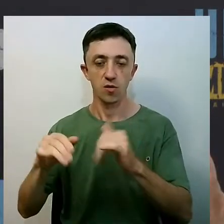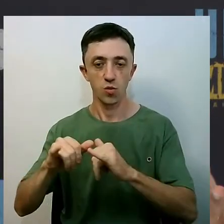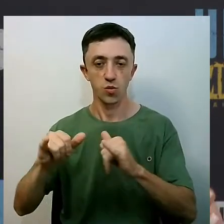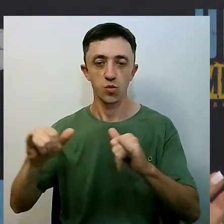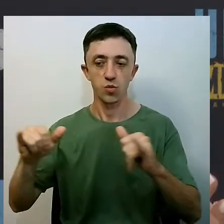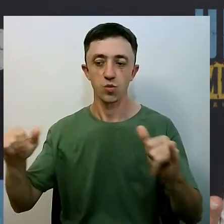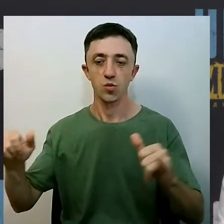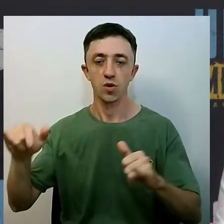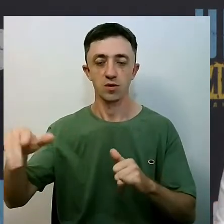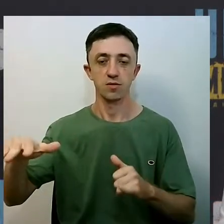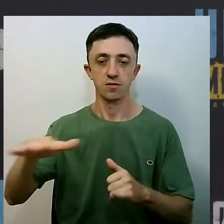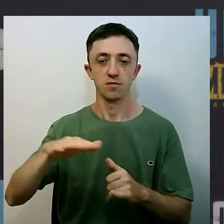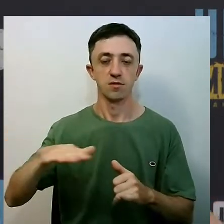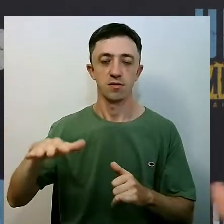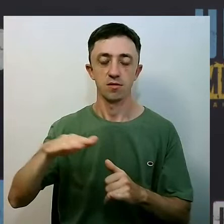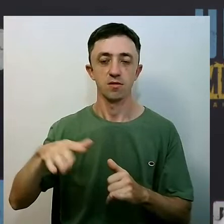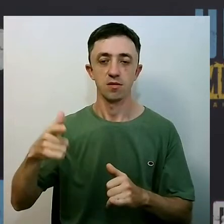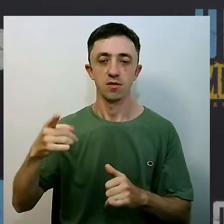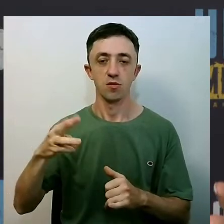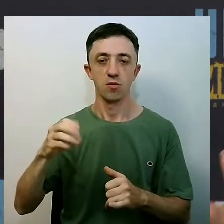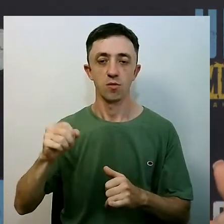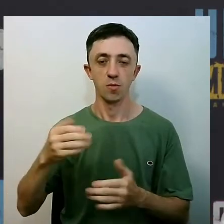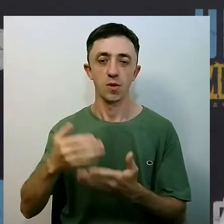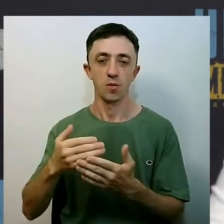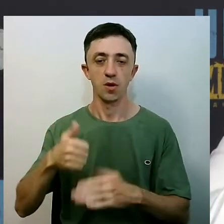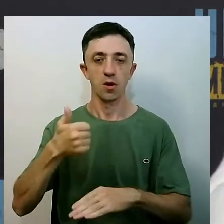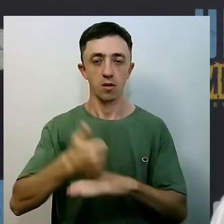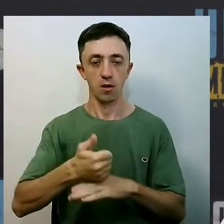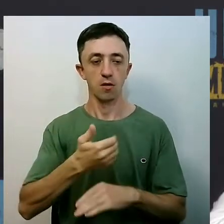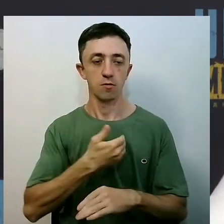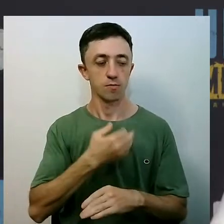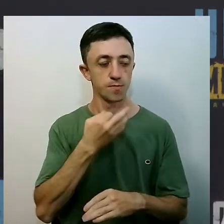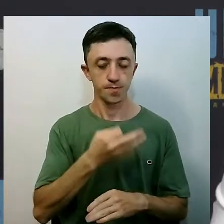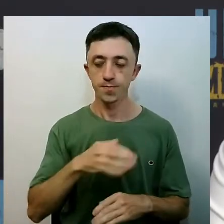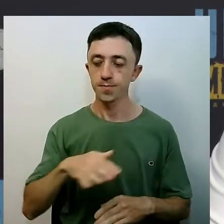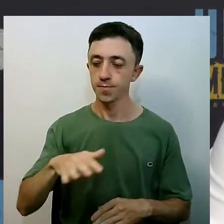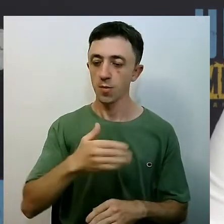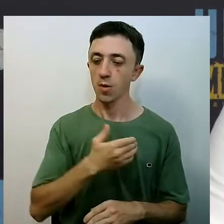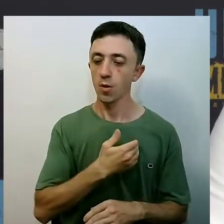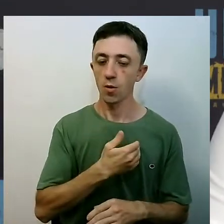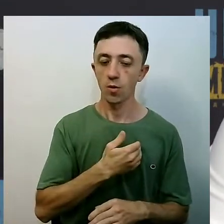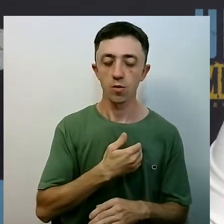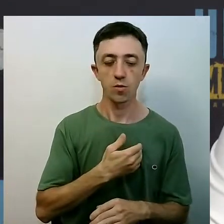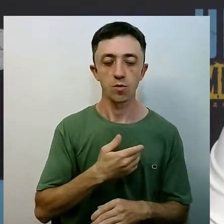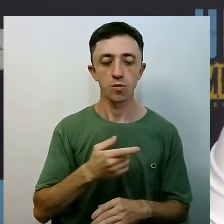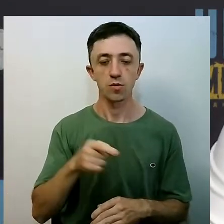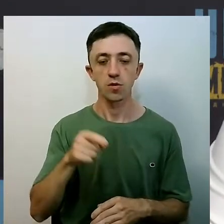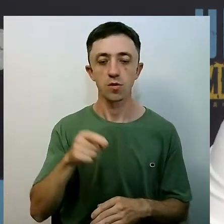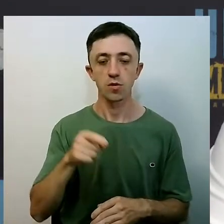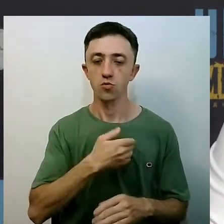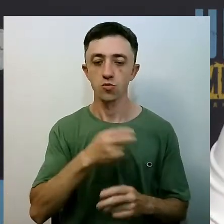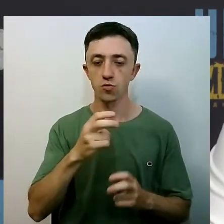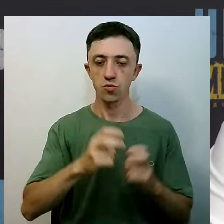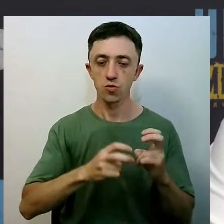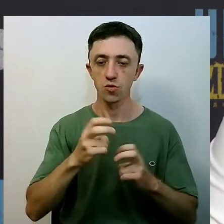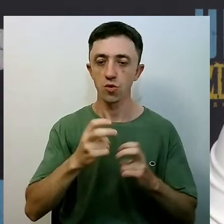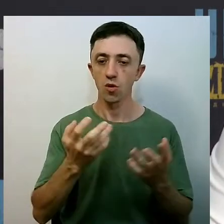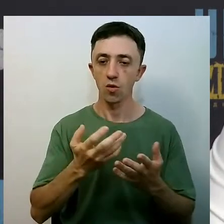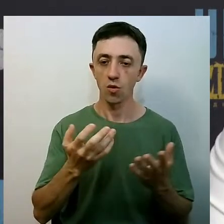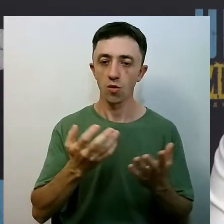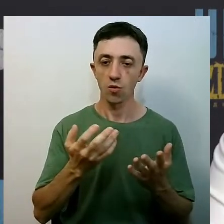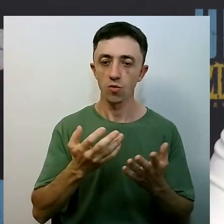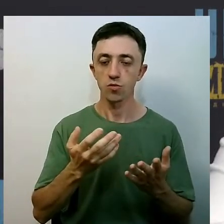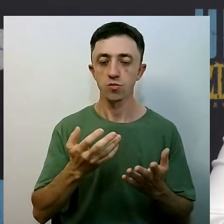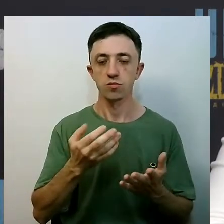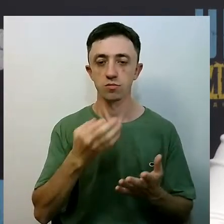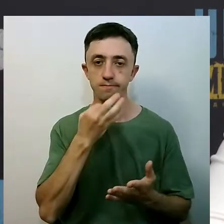the developing plan of further development of territorial communities. For example, communities